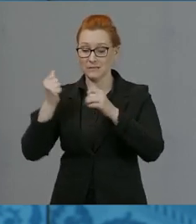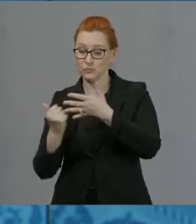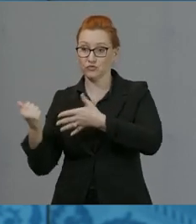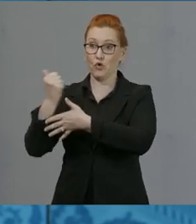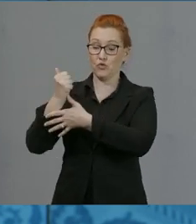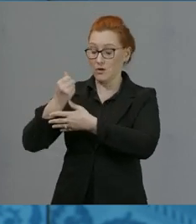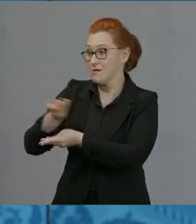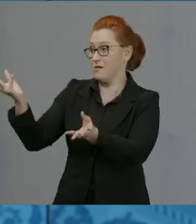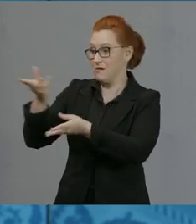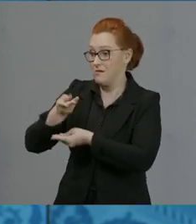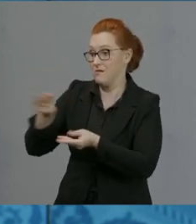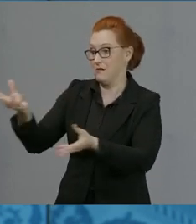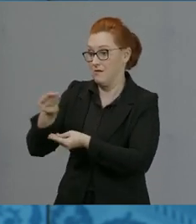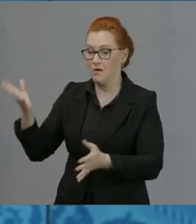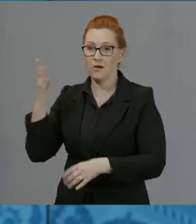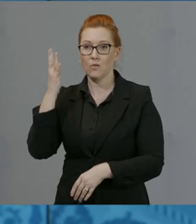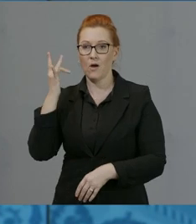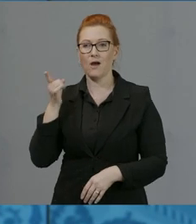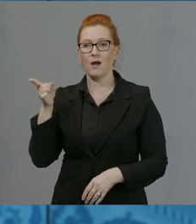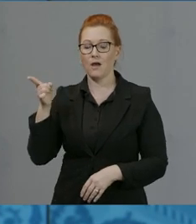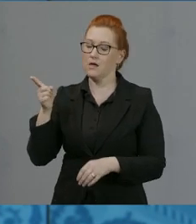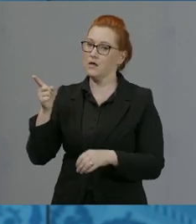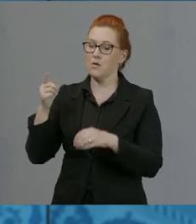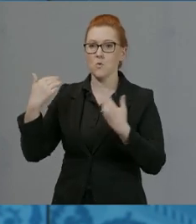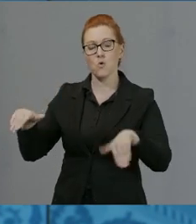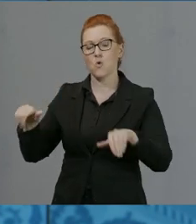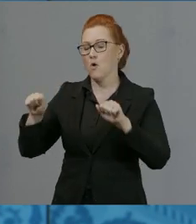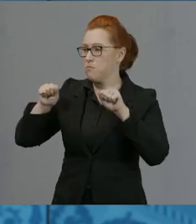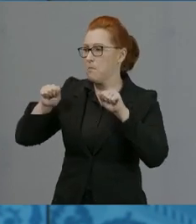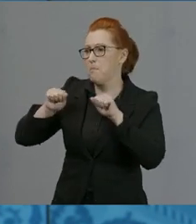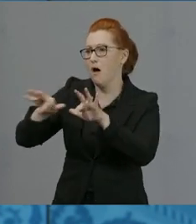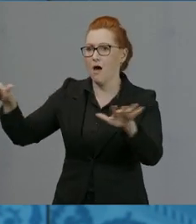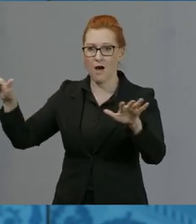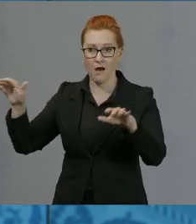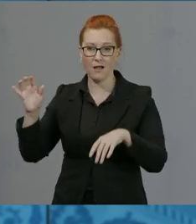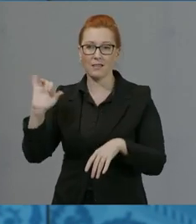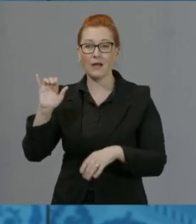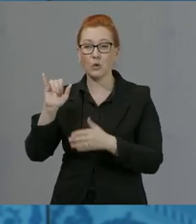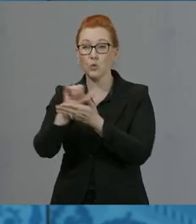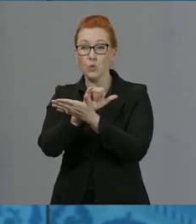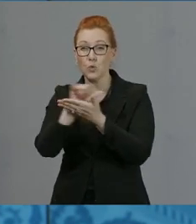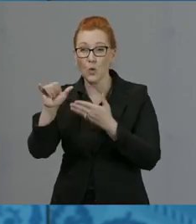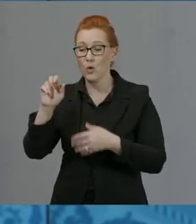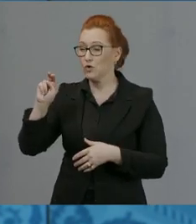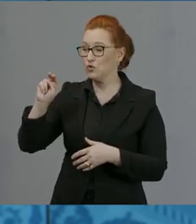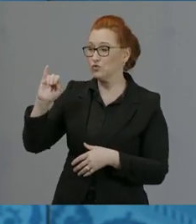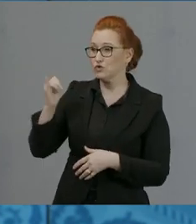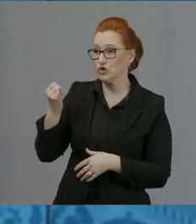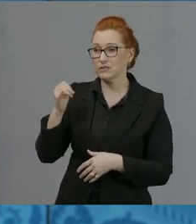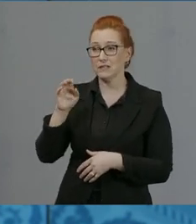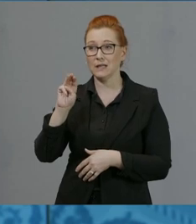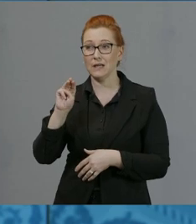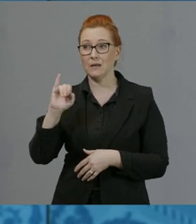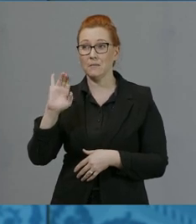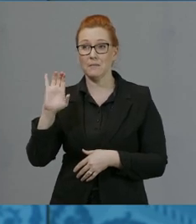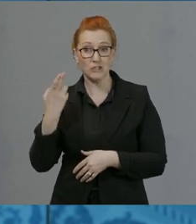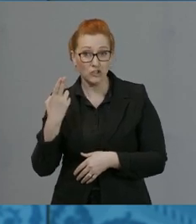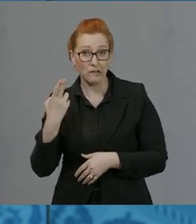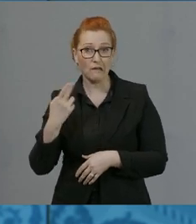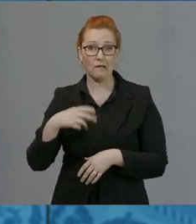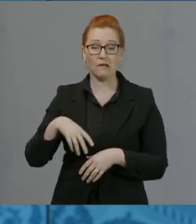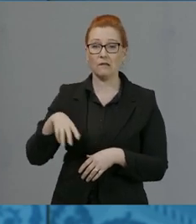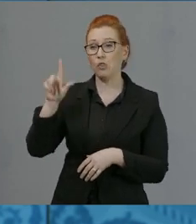of the hotspots that you've seen in places like New York and New Jersey and Michigan and